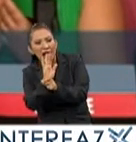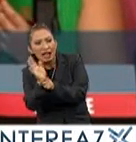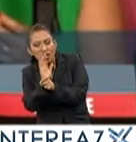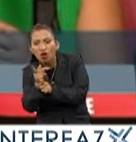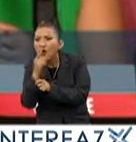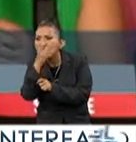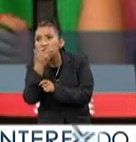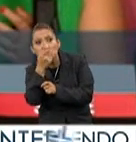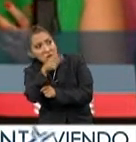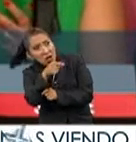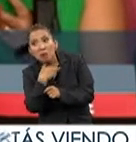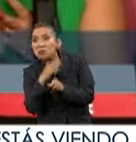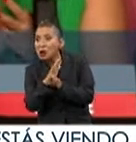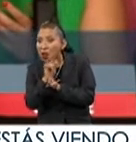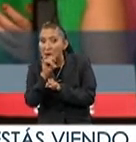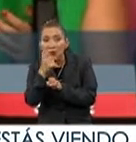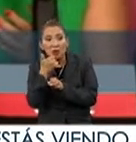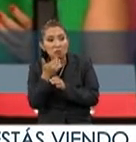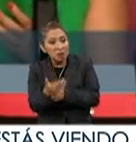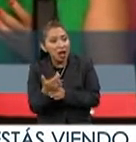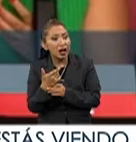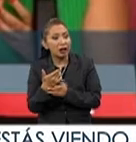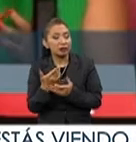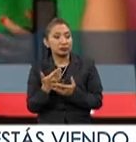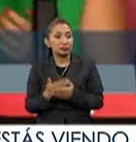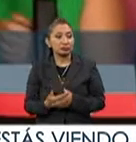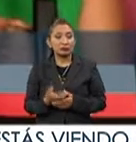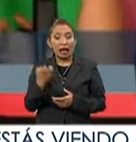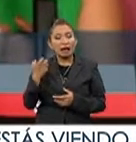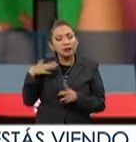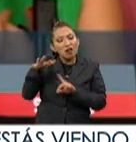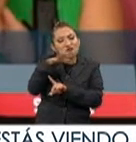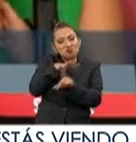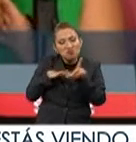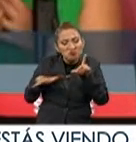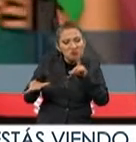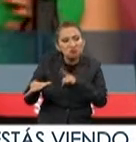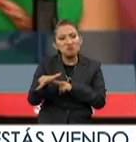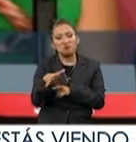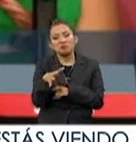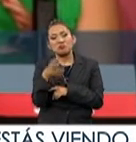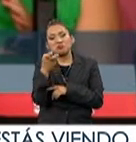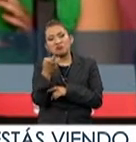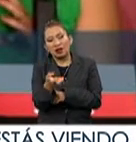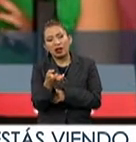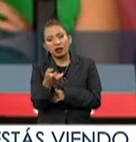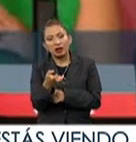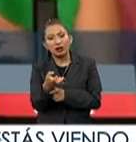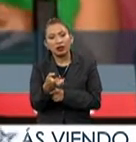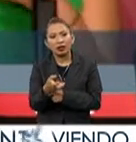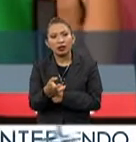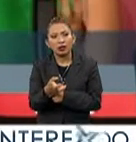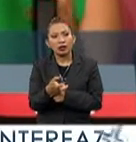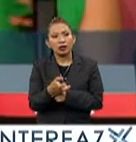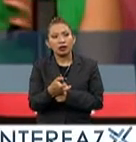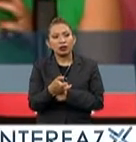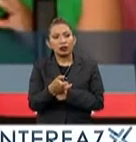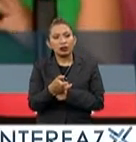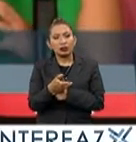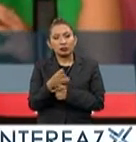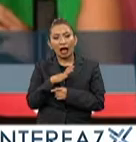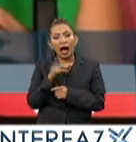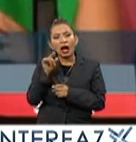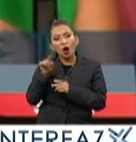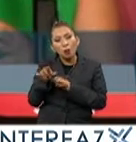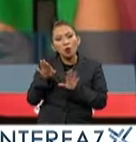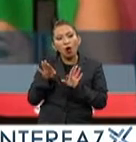bringing out a lot of press, good reviews, and this somehow aura that the